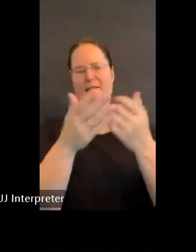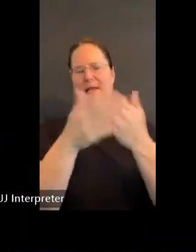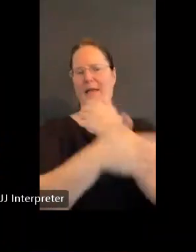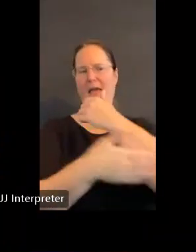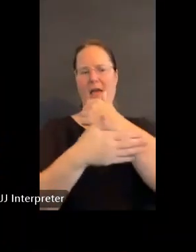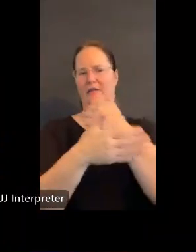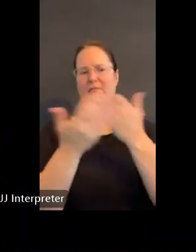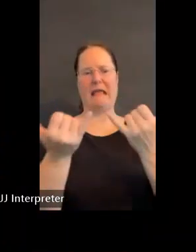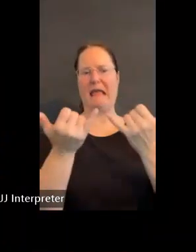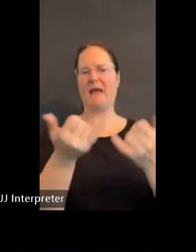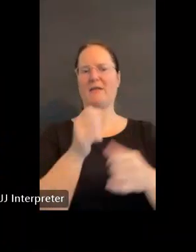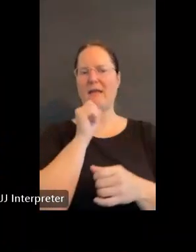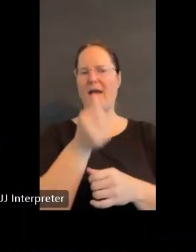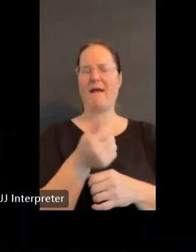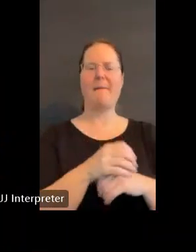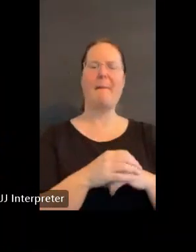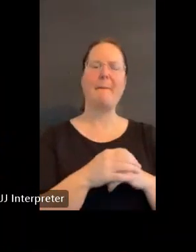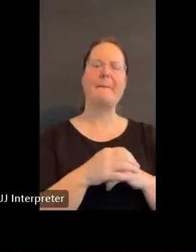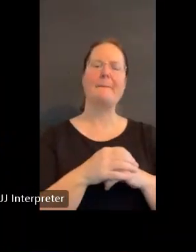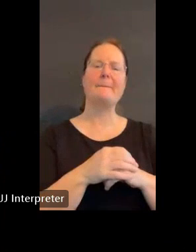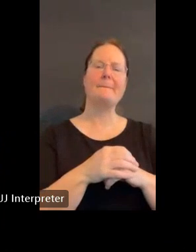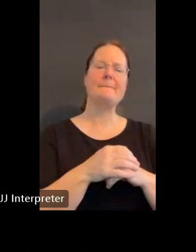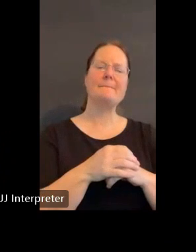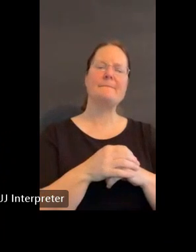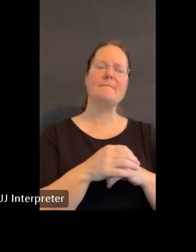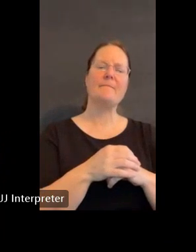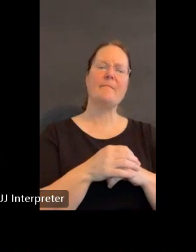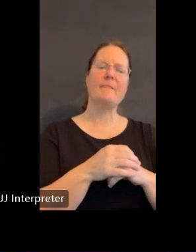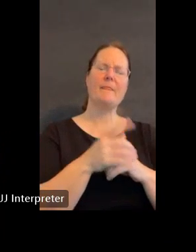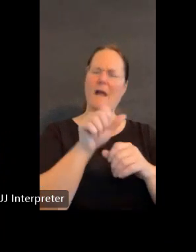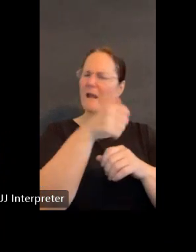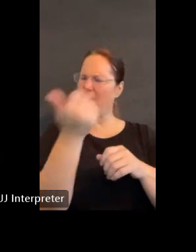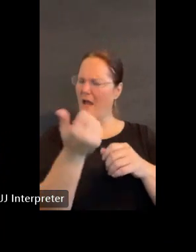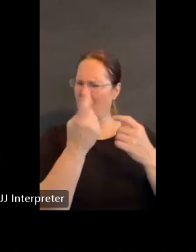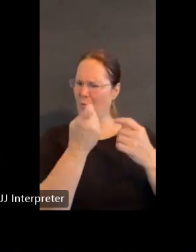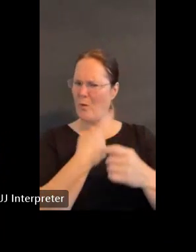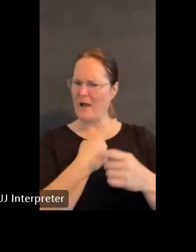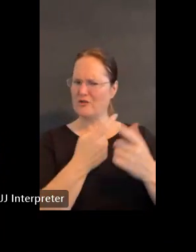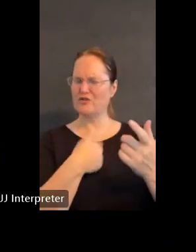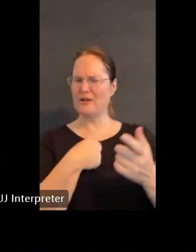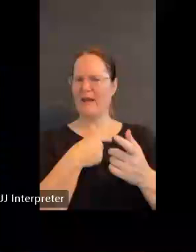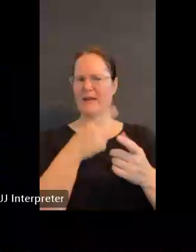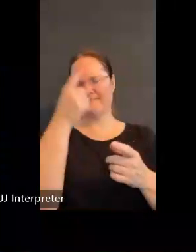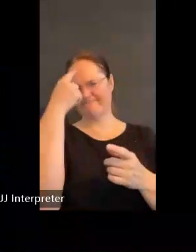All right, I'm looking back through because I believe there was one additional question I didn't get to.